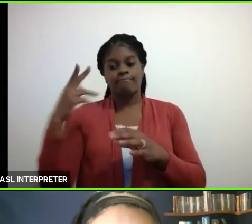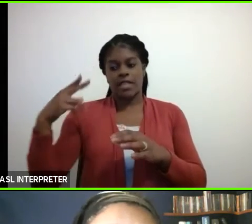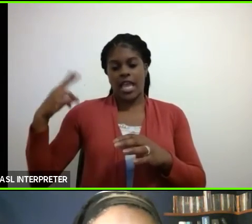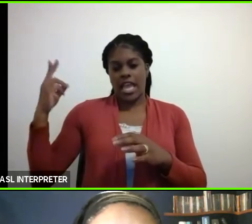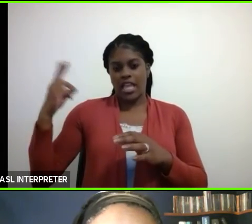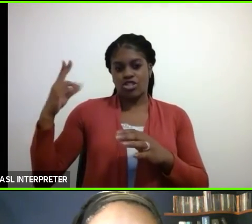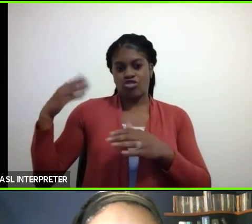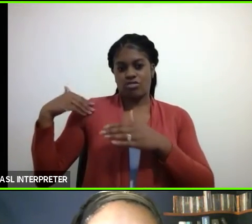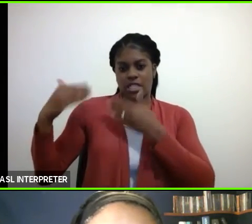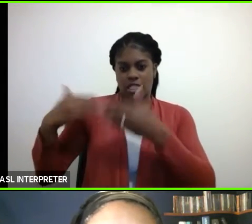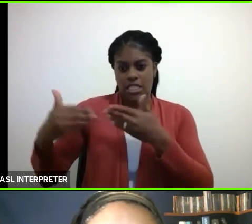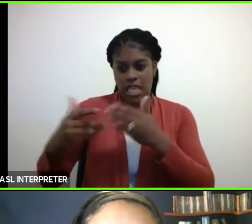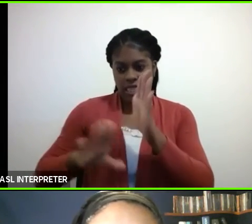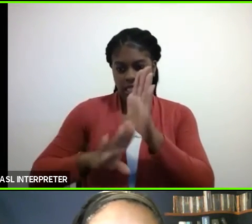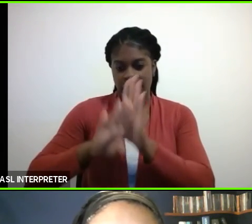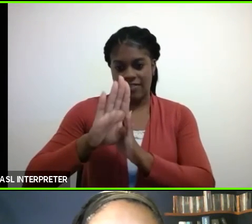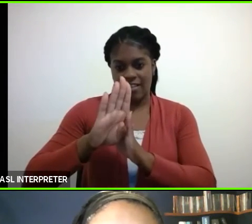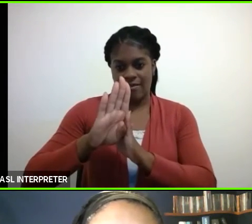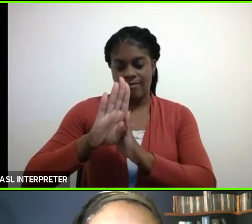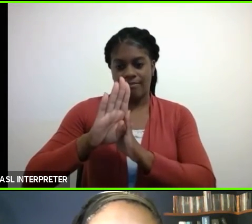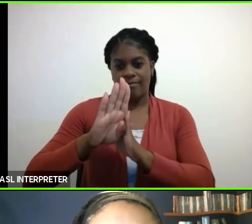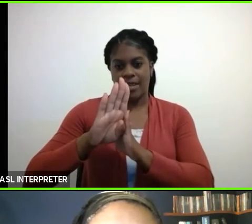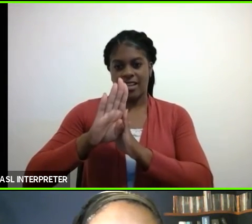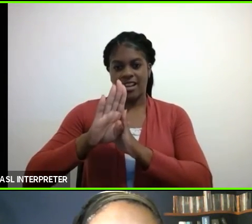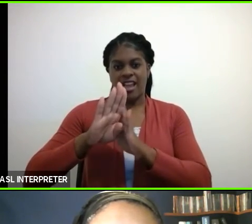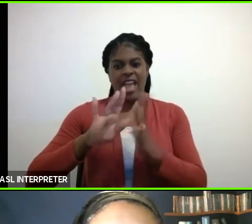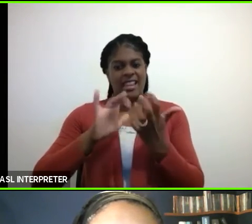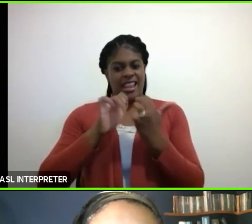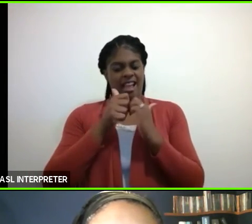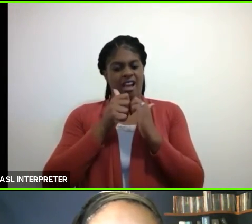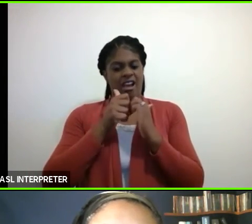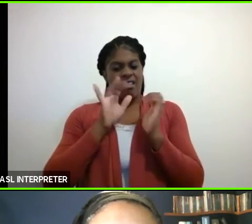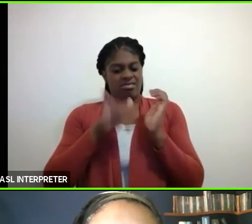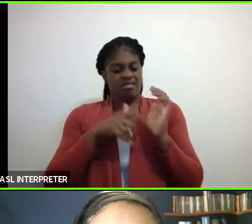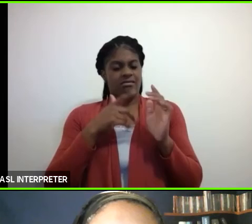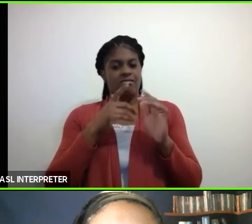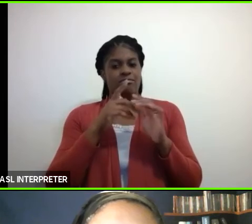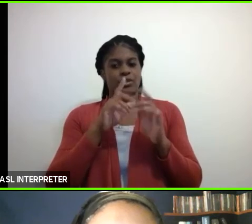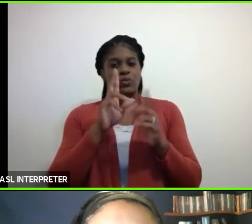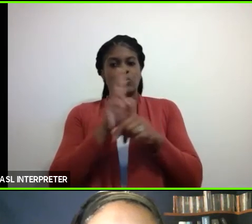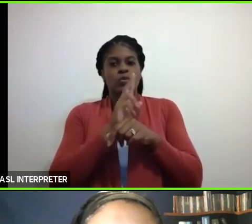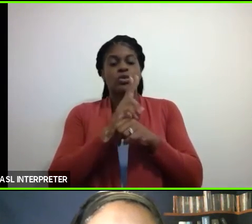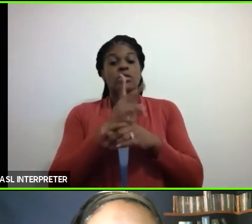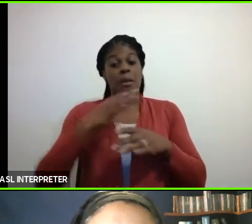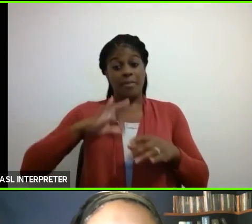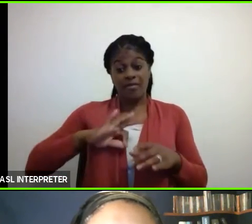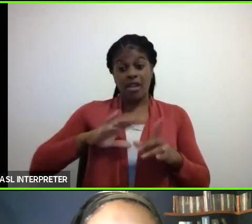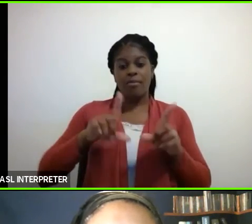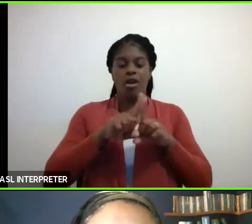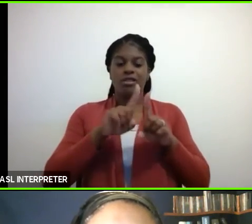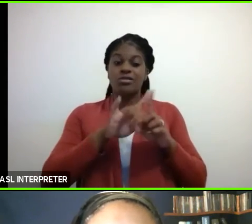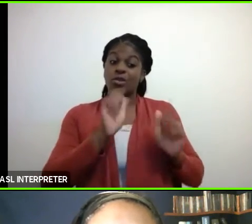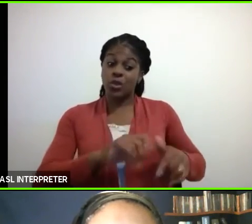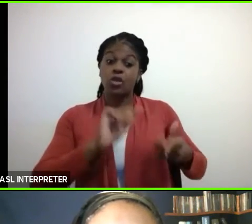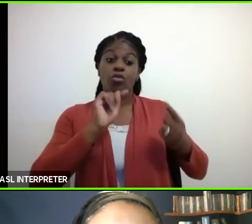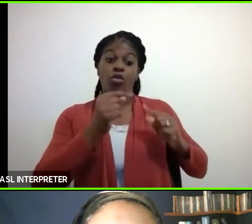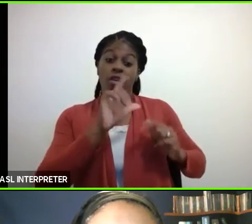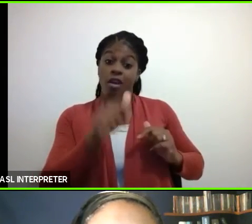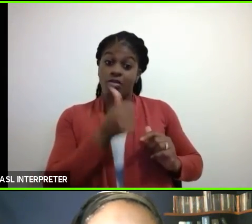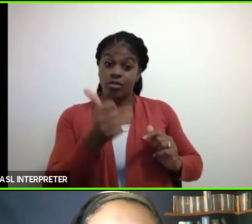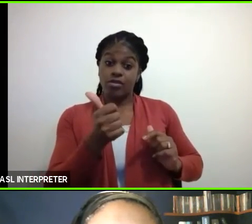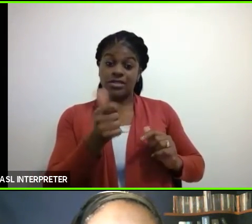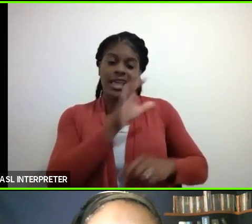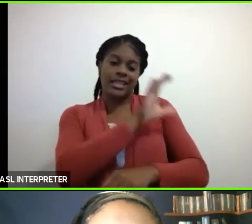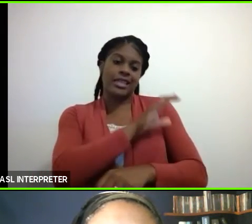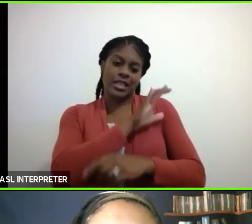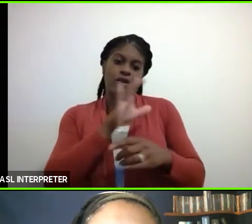of the development of these tests and how they can be used to benefit some, but also to harm others in our clinical